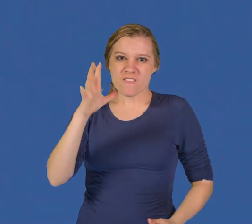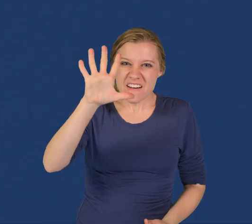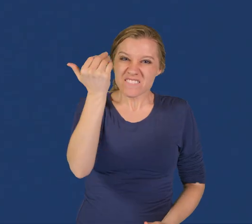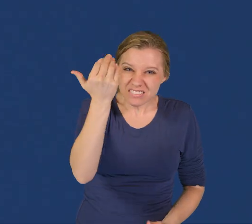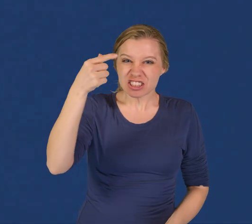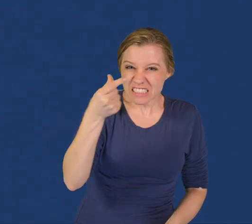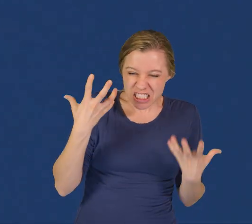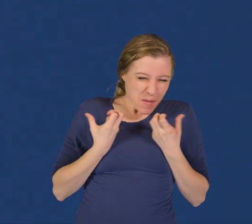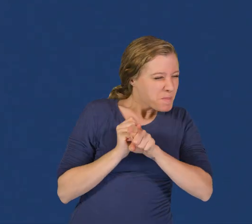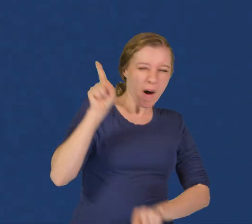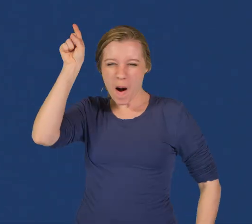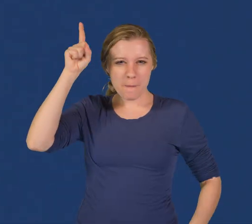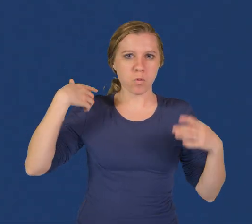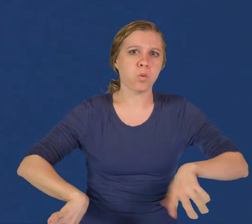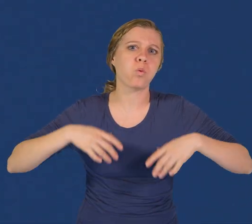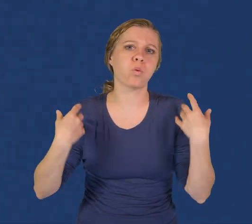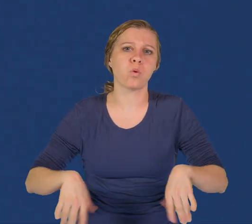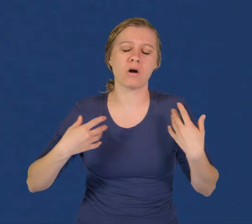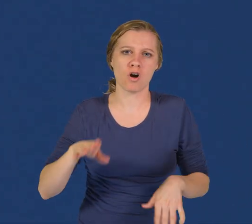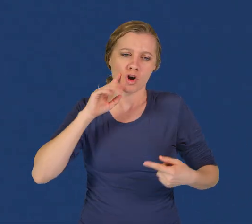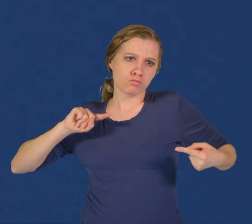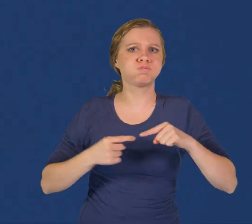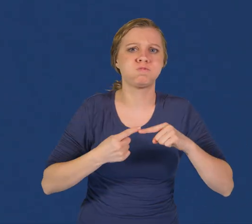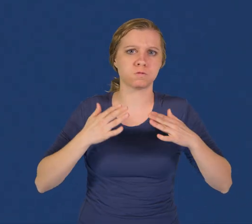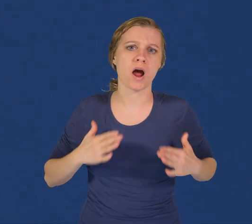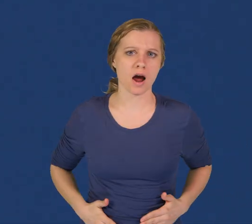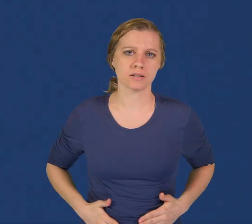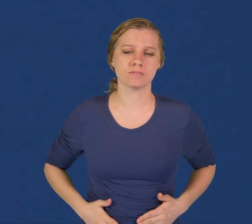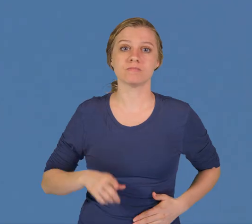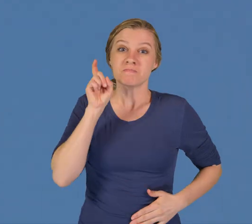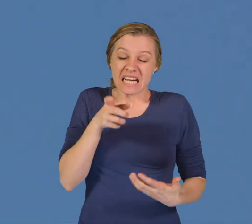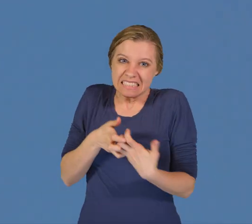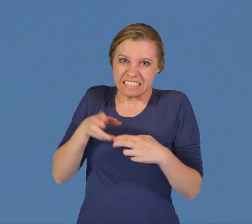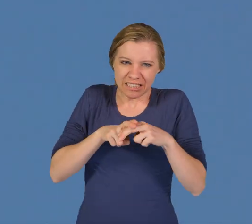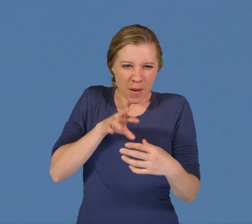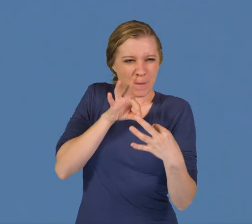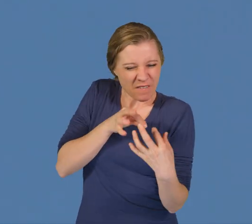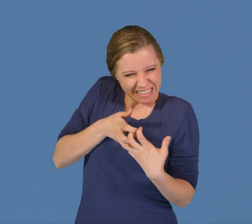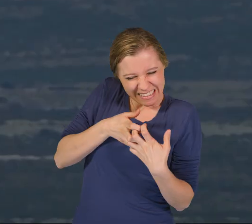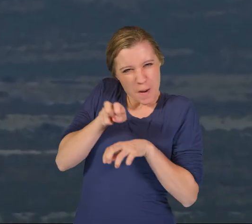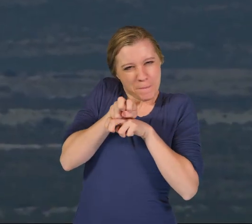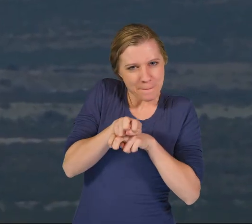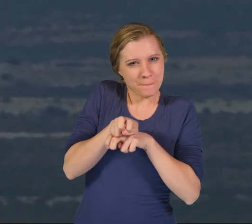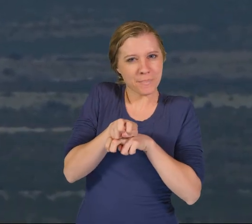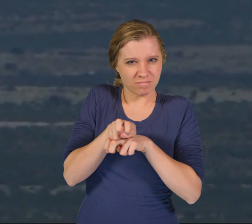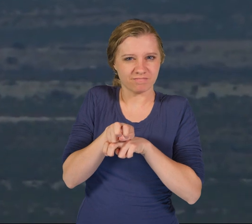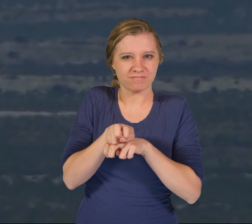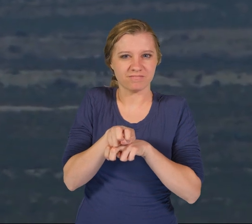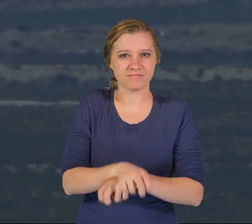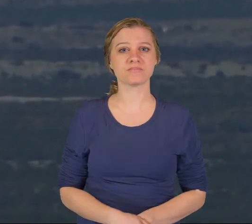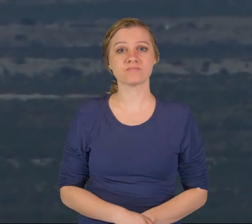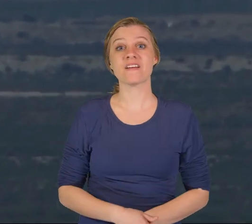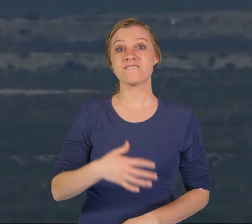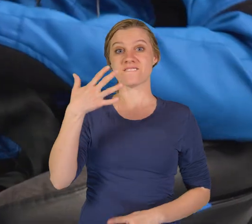that your body will experience 15 G-forces, which wouldn't feel great if your seat wasn't perfectly